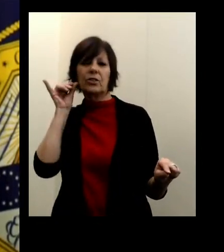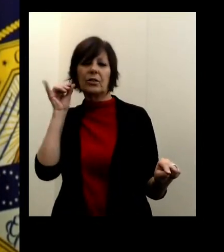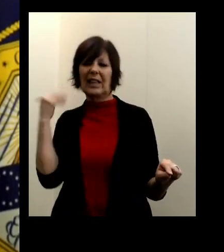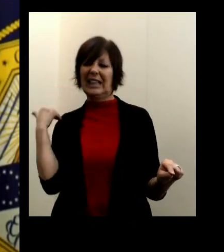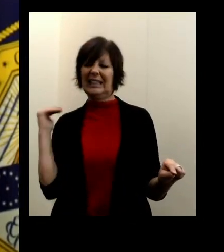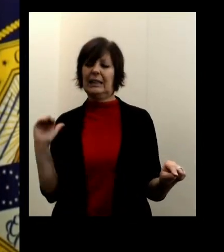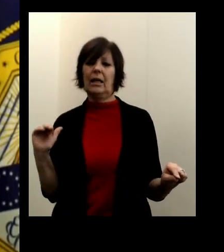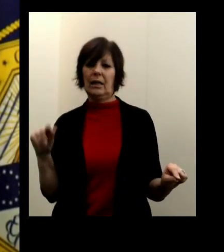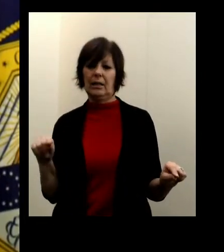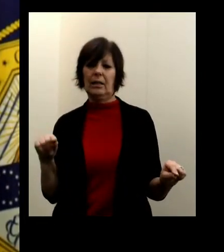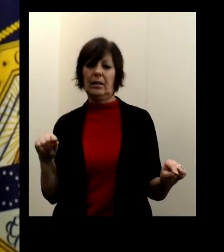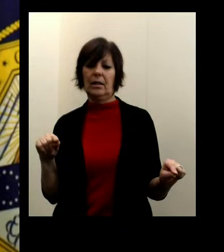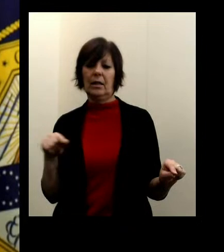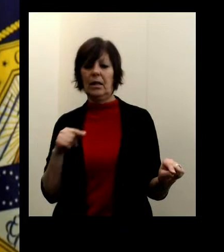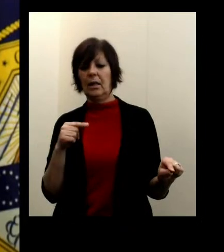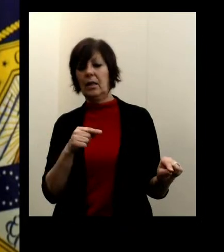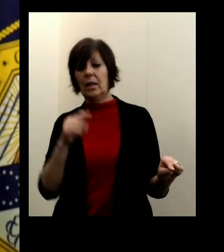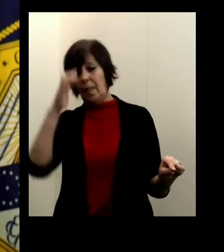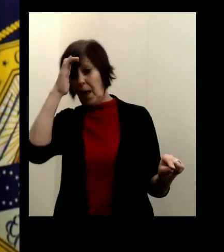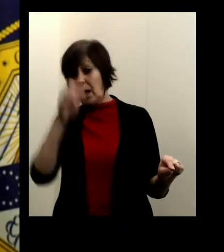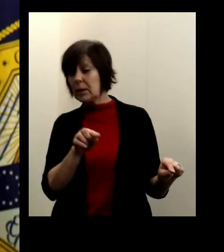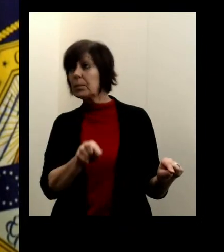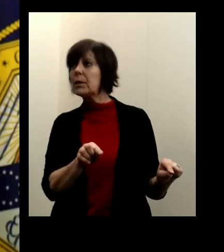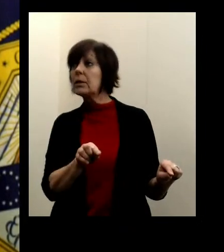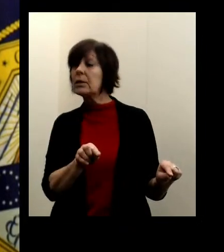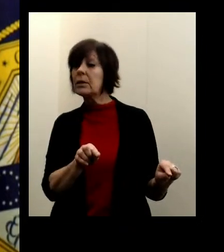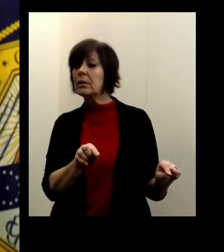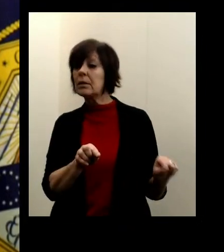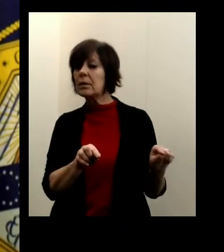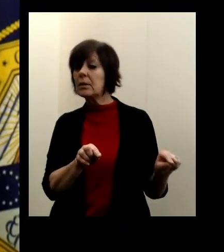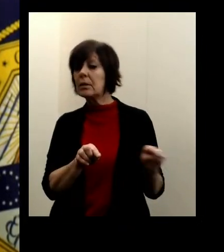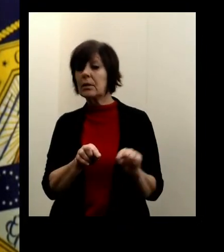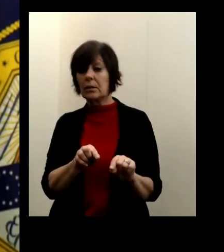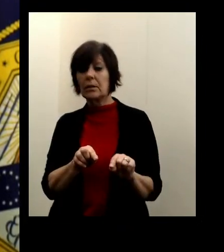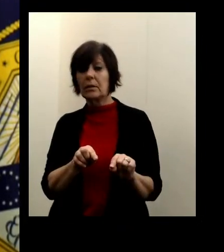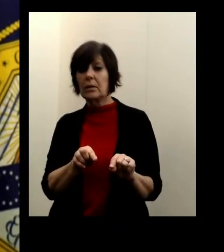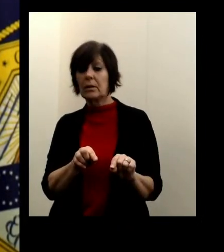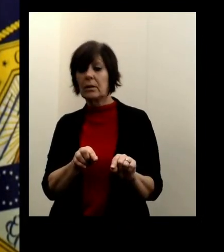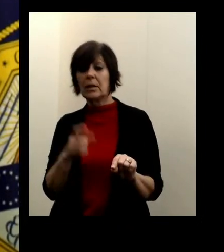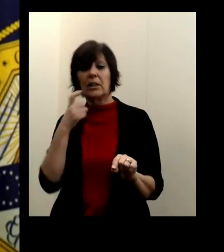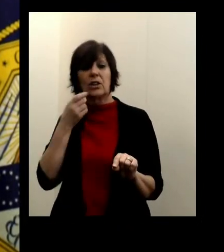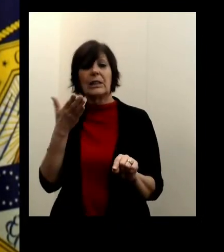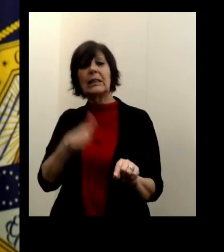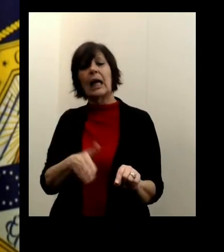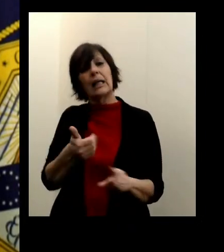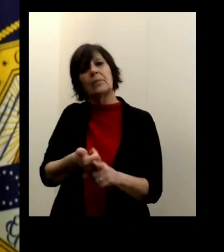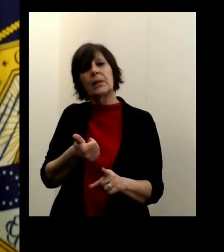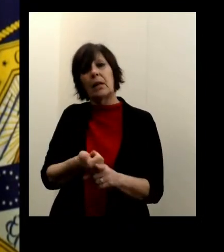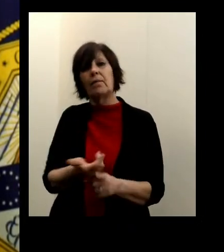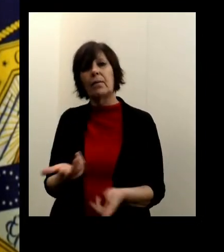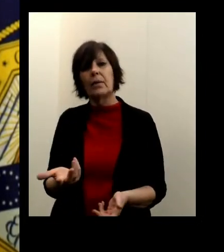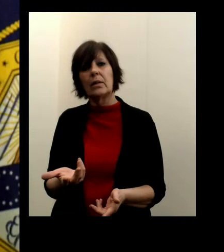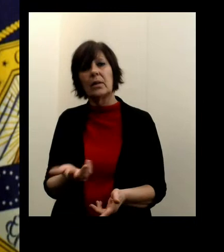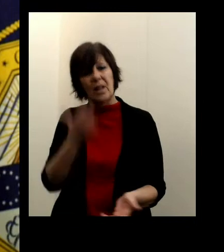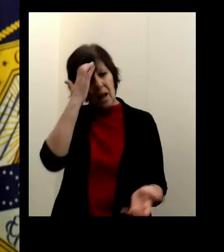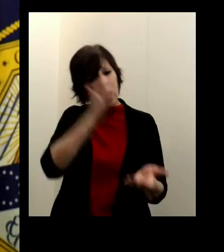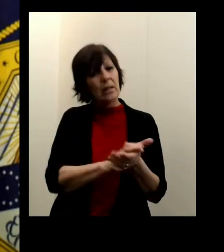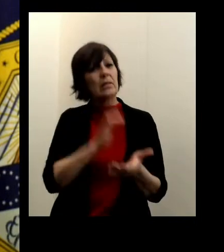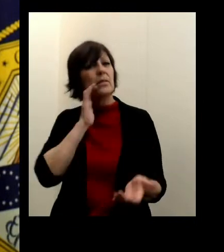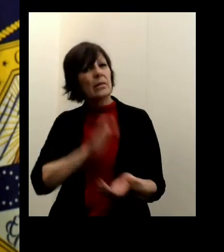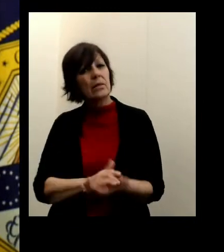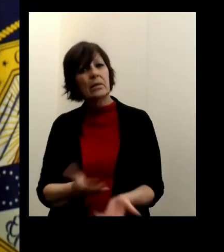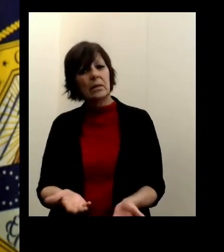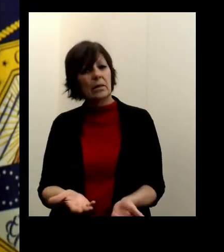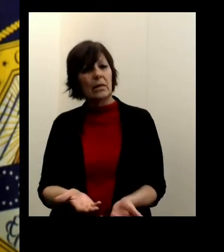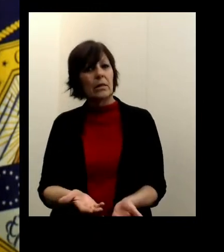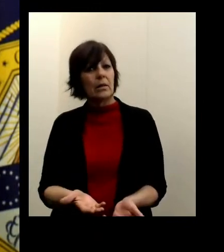night late that the husband of the wife who passed of COVID just died of COVID himself. And these were